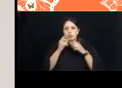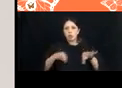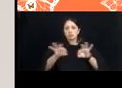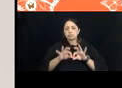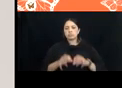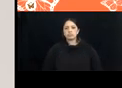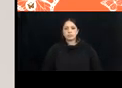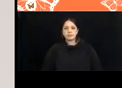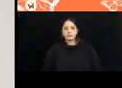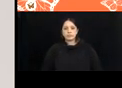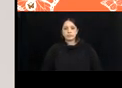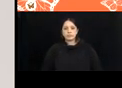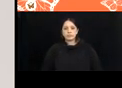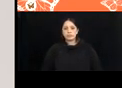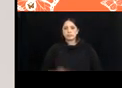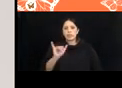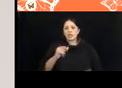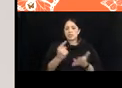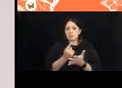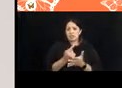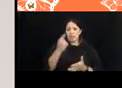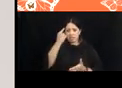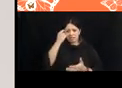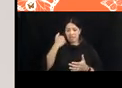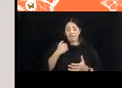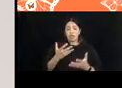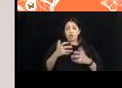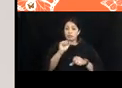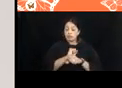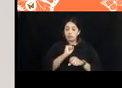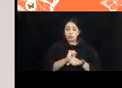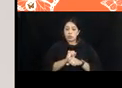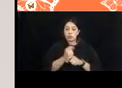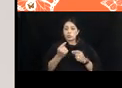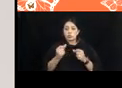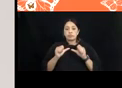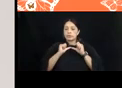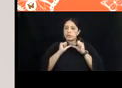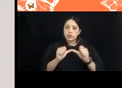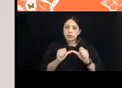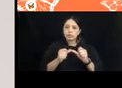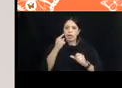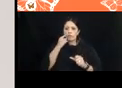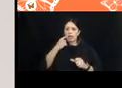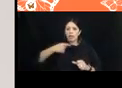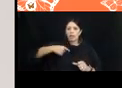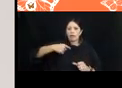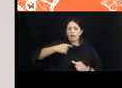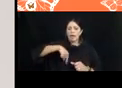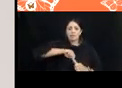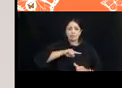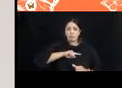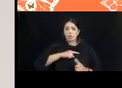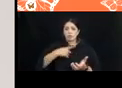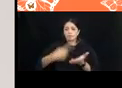So that's something that I think we have a lot of work to do, and I think we're talking a lot at Ventura College